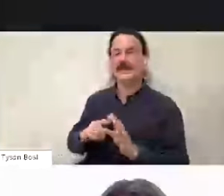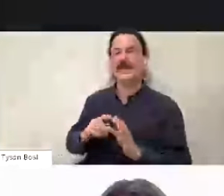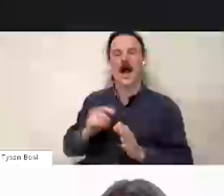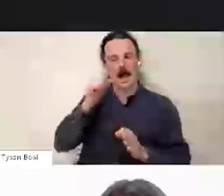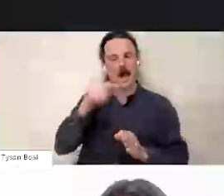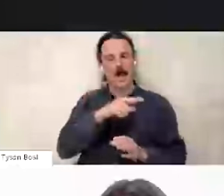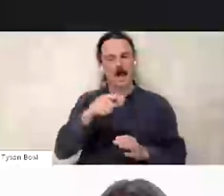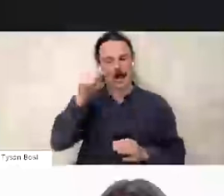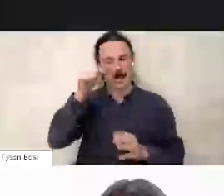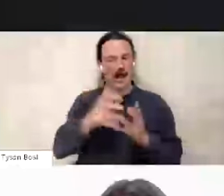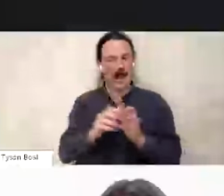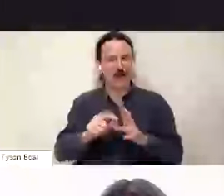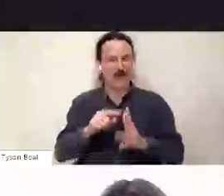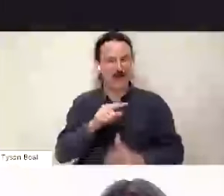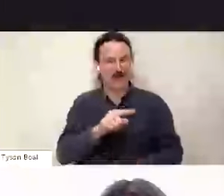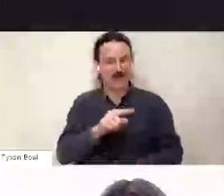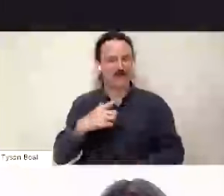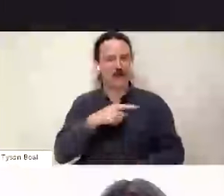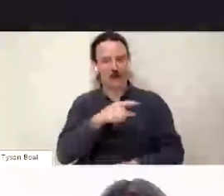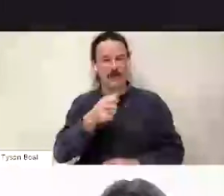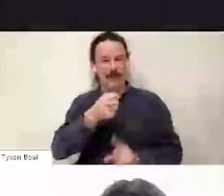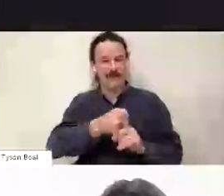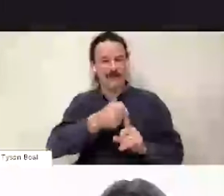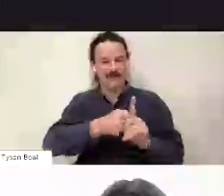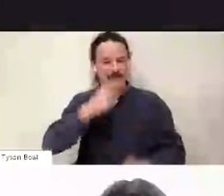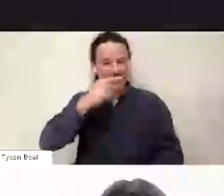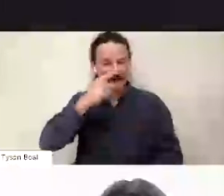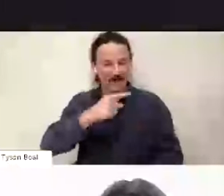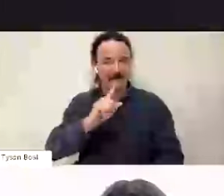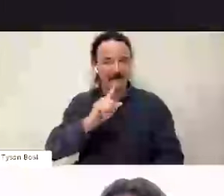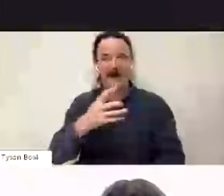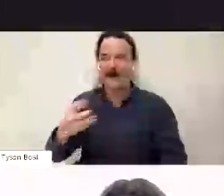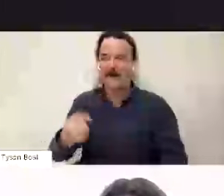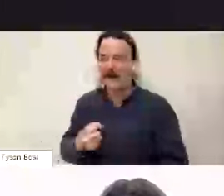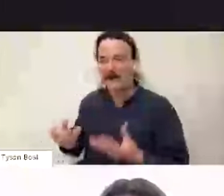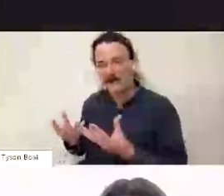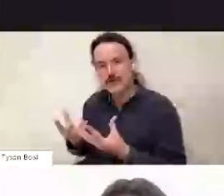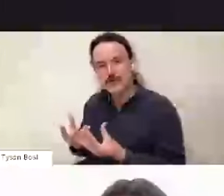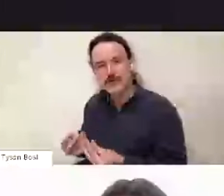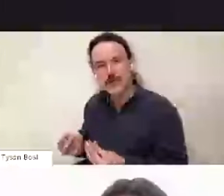it's really important to tread softly and tread quietly. And